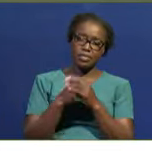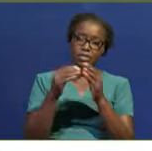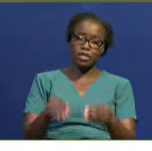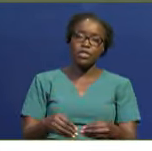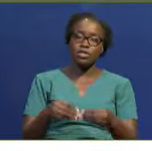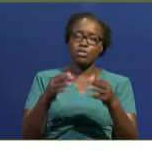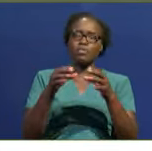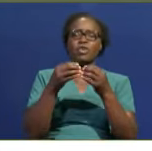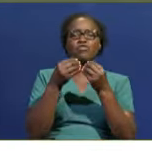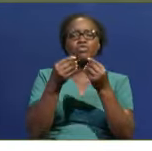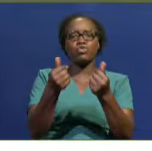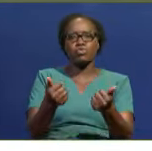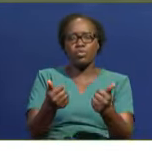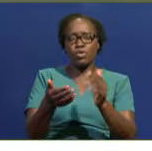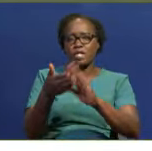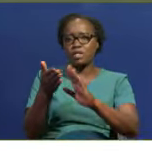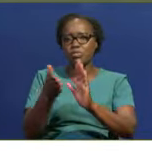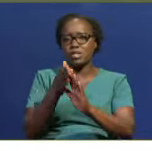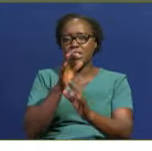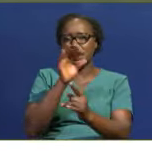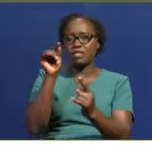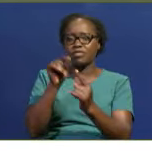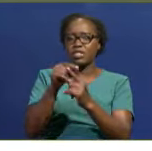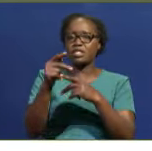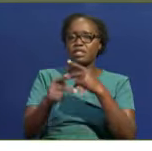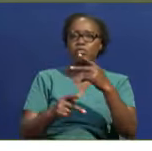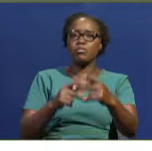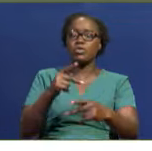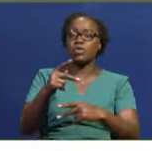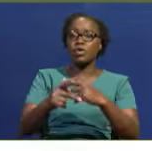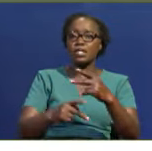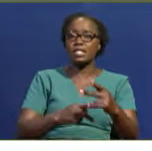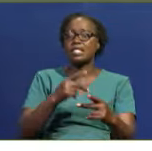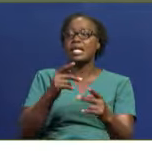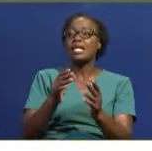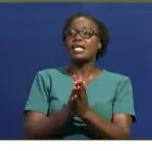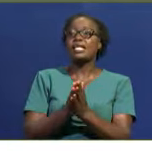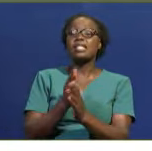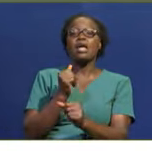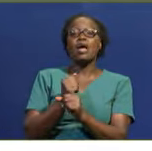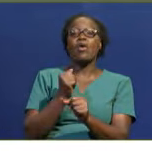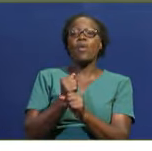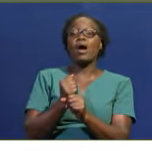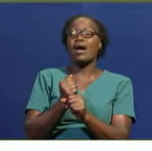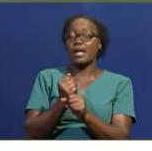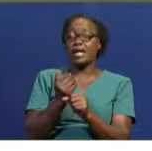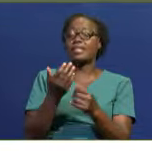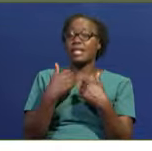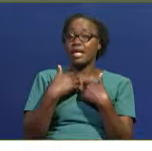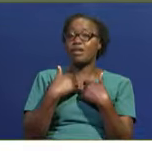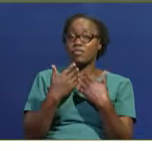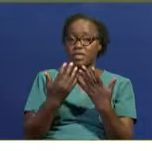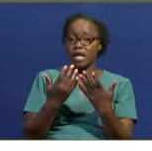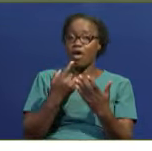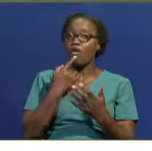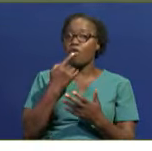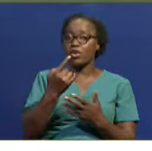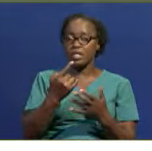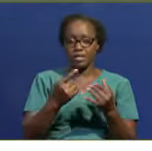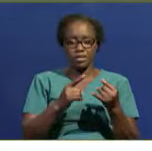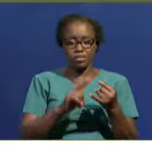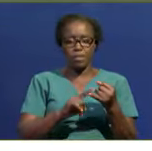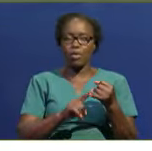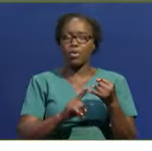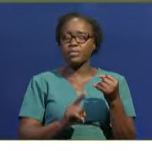provide for seamless, expeditious, and effective progress in the task force in the task at hand, I make the following directives.